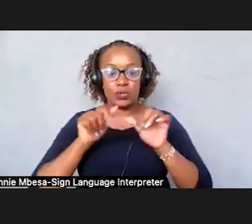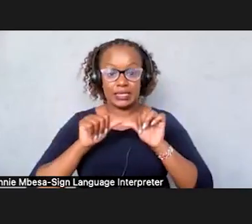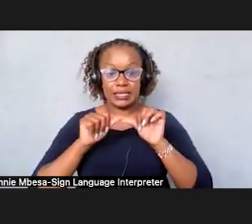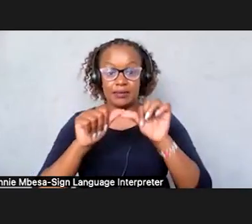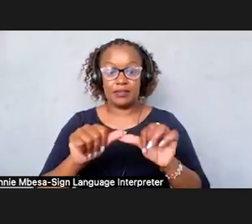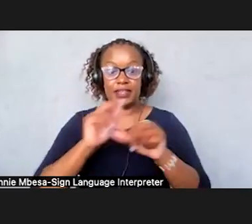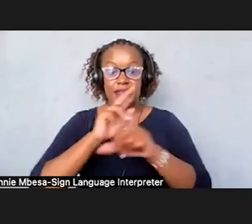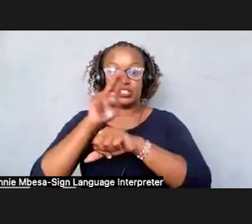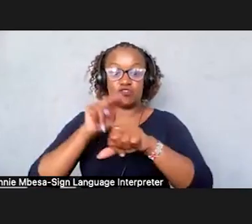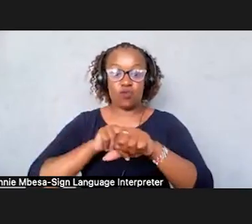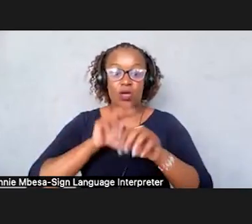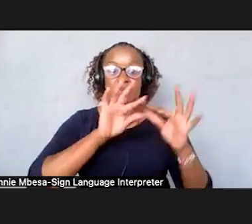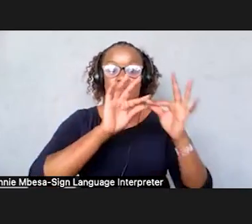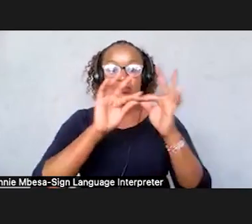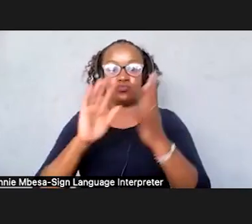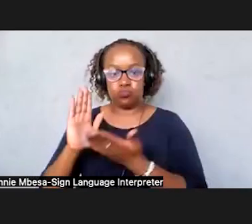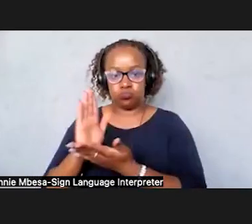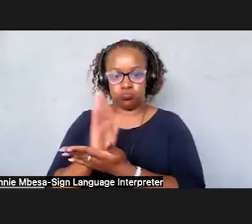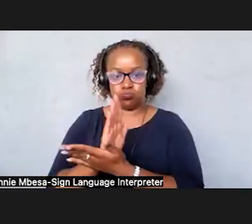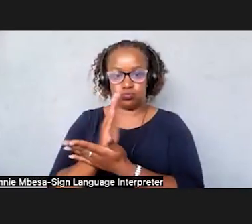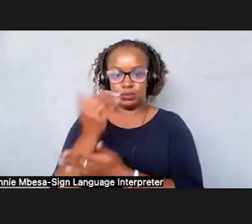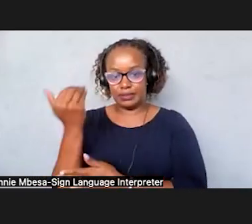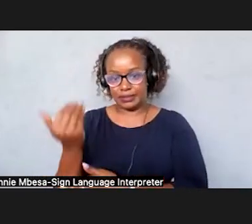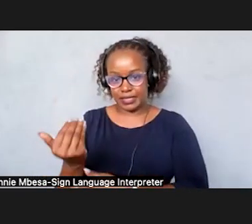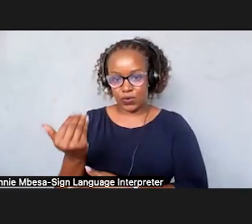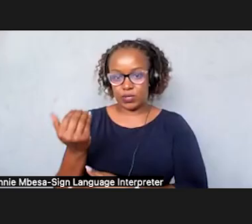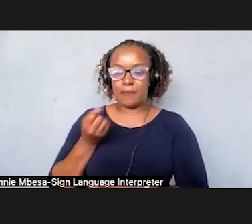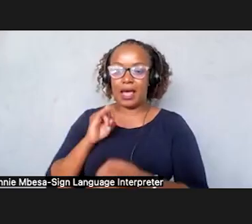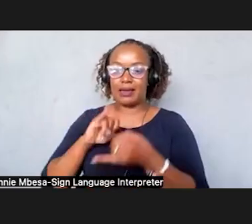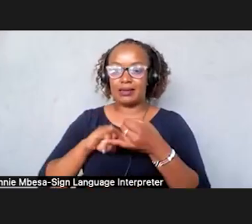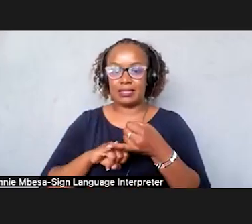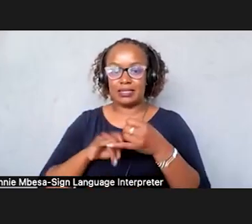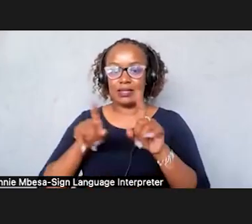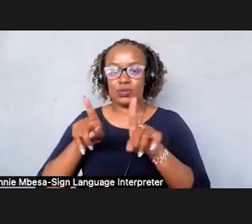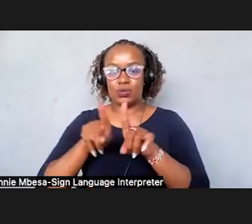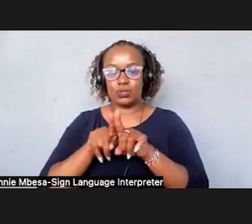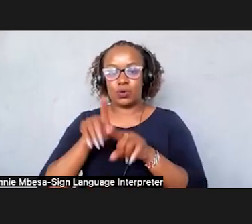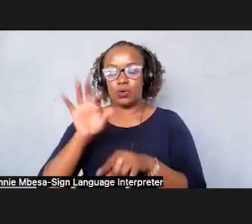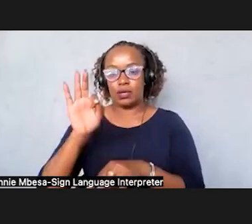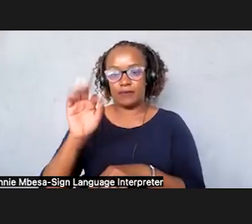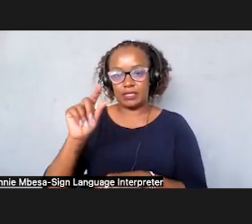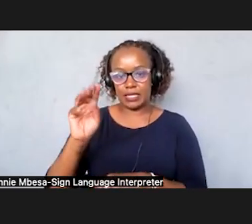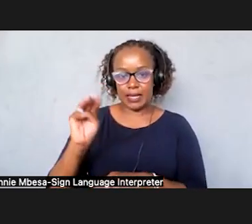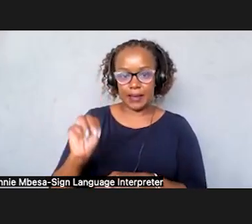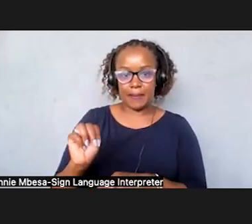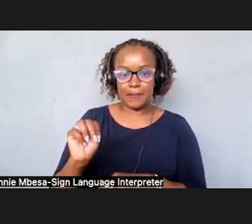of the National Alliance to End Child Marriage and FGM? Okay. Yeah.